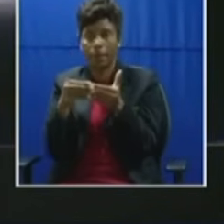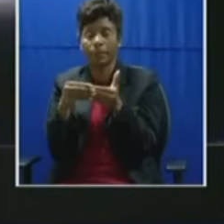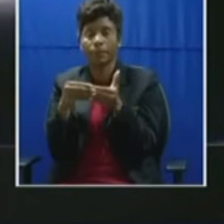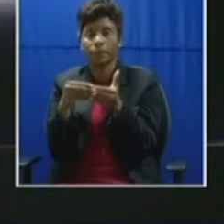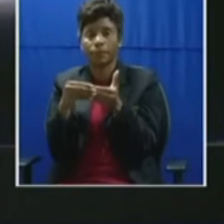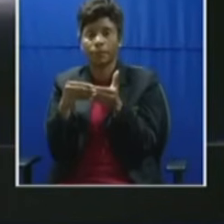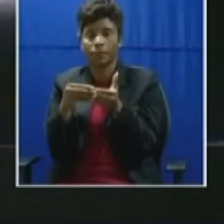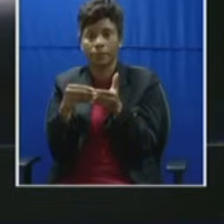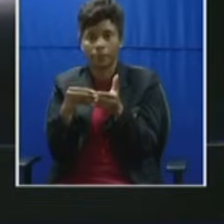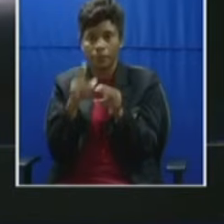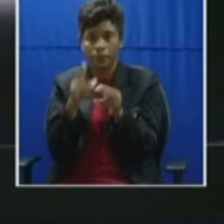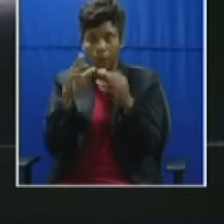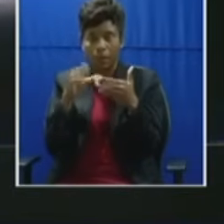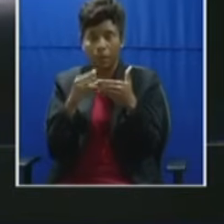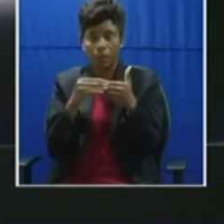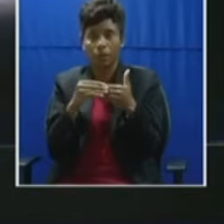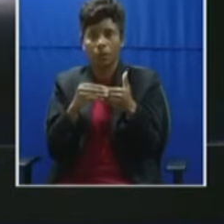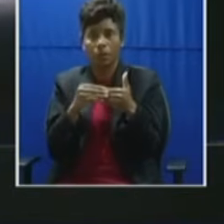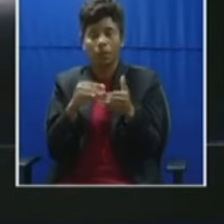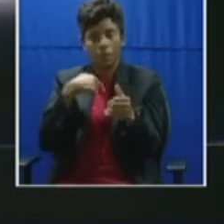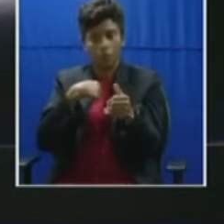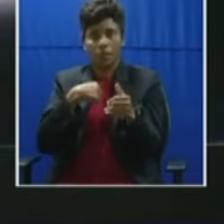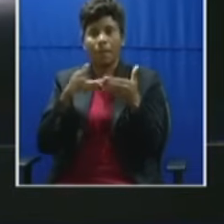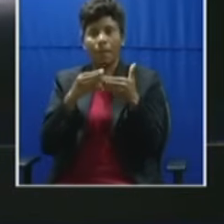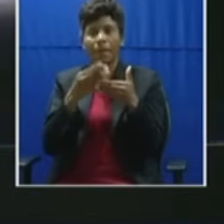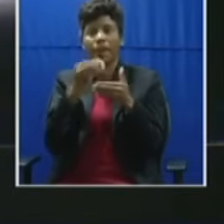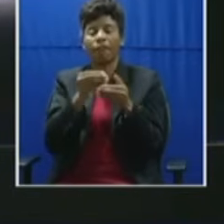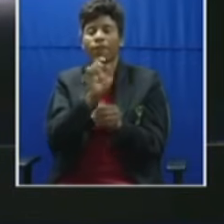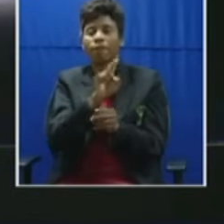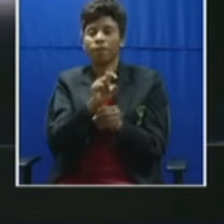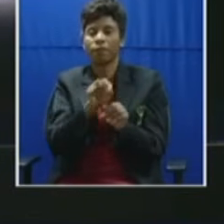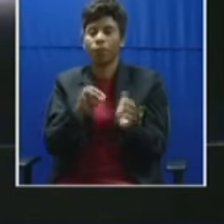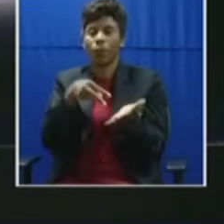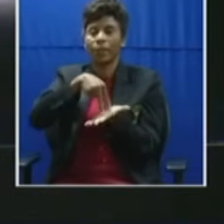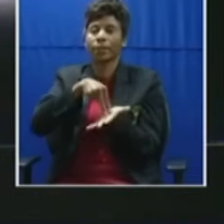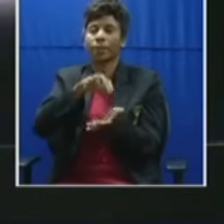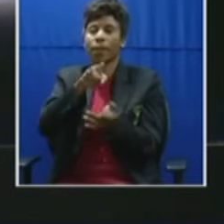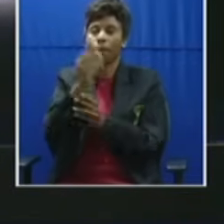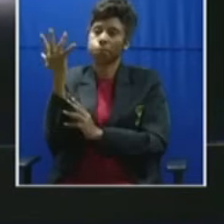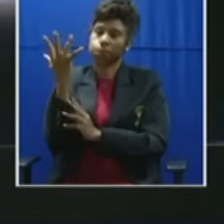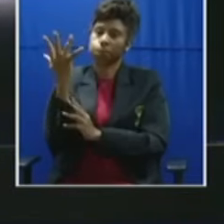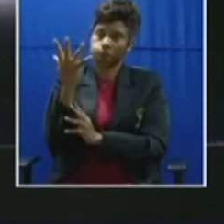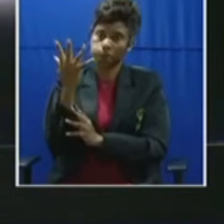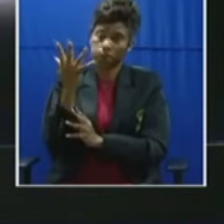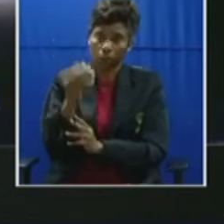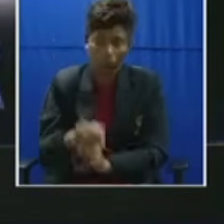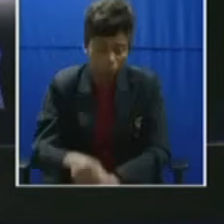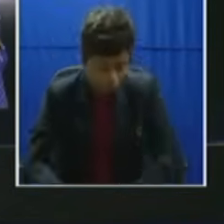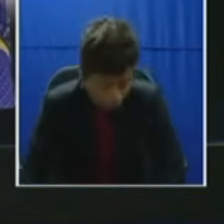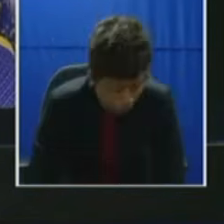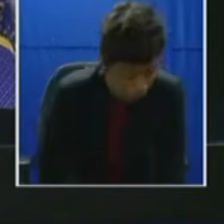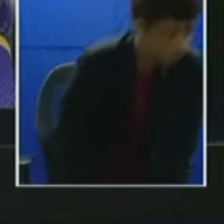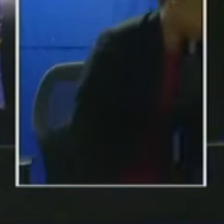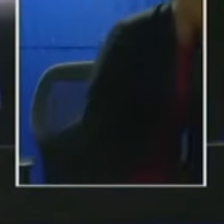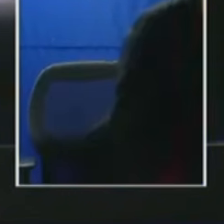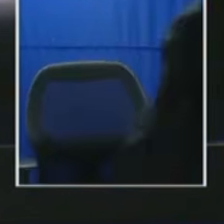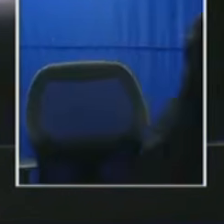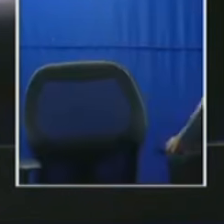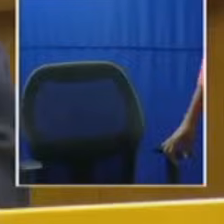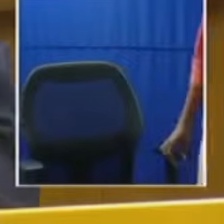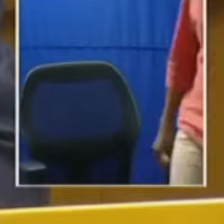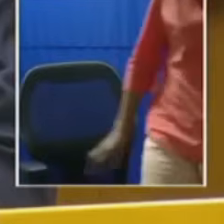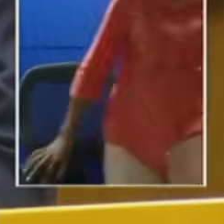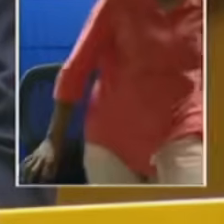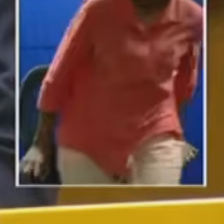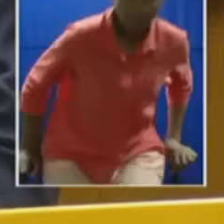Honourable members, I do have a member on the podium, please. Honourable Lekota, please start. No, Madam Speaker, shouldn't